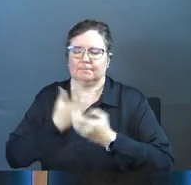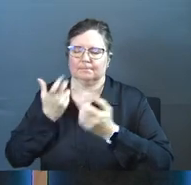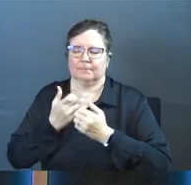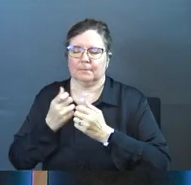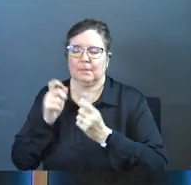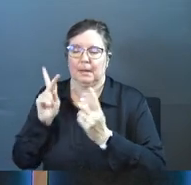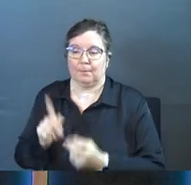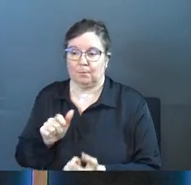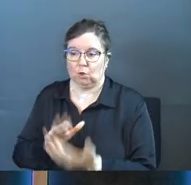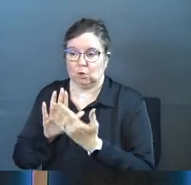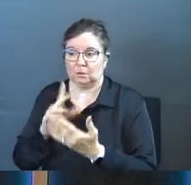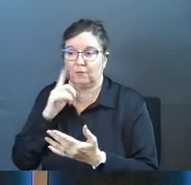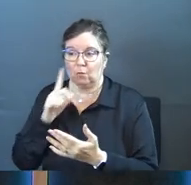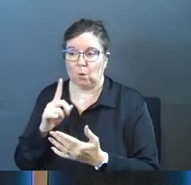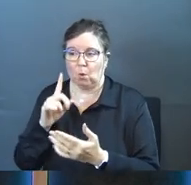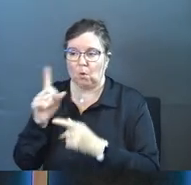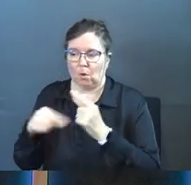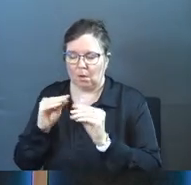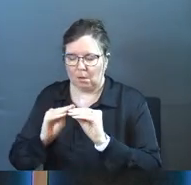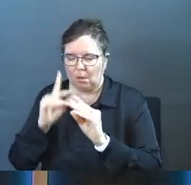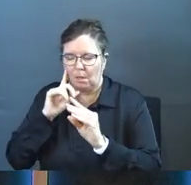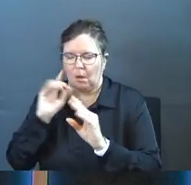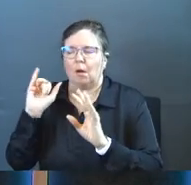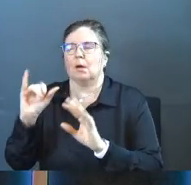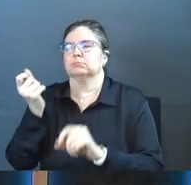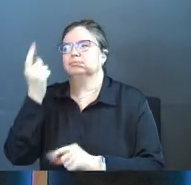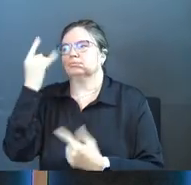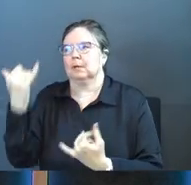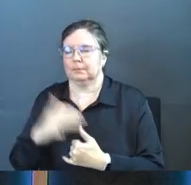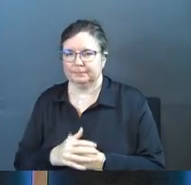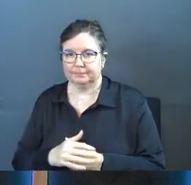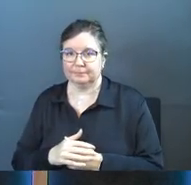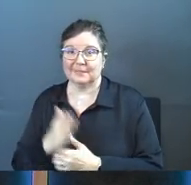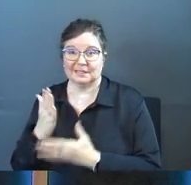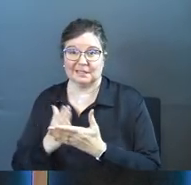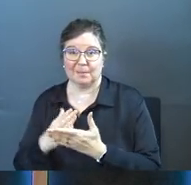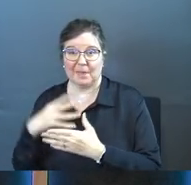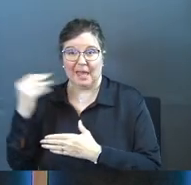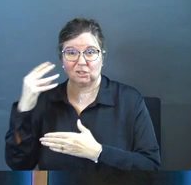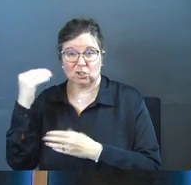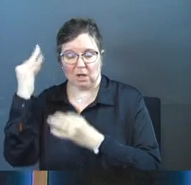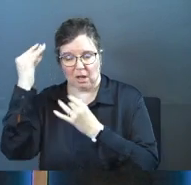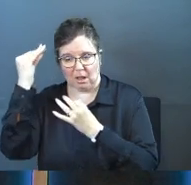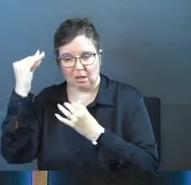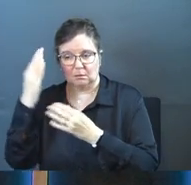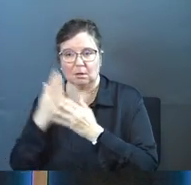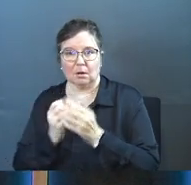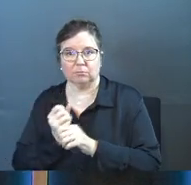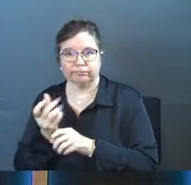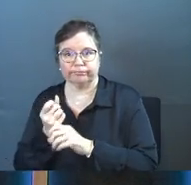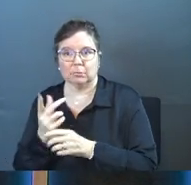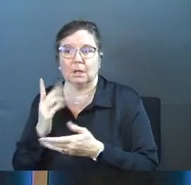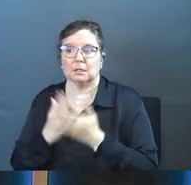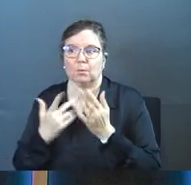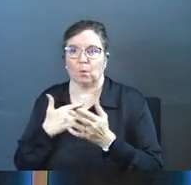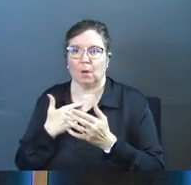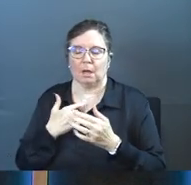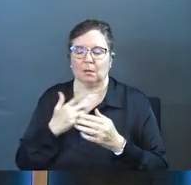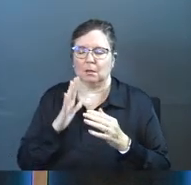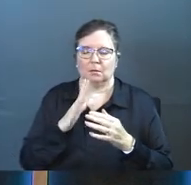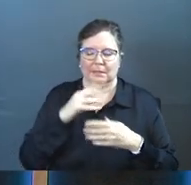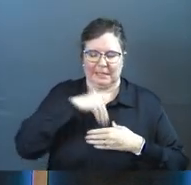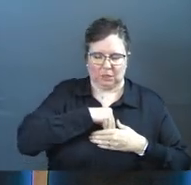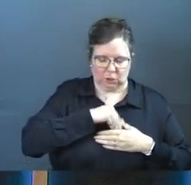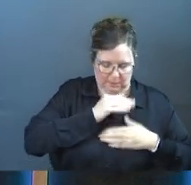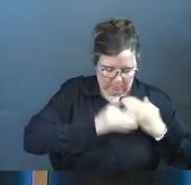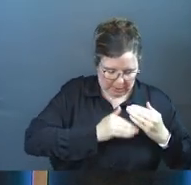of somebody in order to process through it. Some of you are that external kind, and some of you want to go into a quiet room